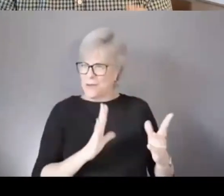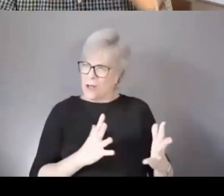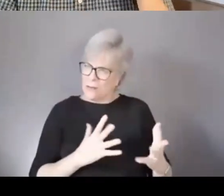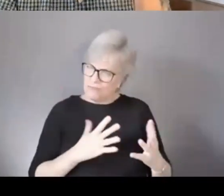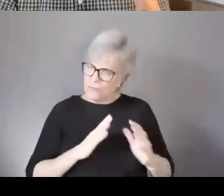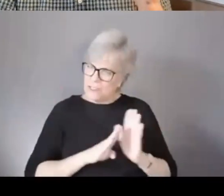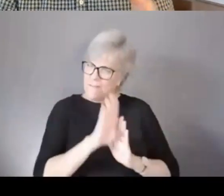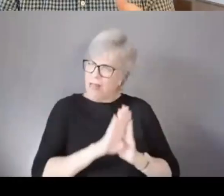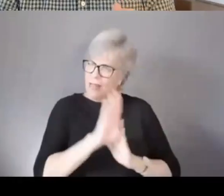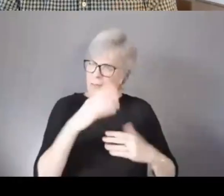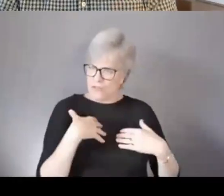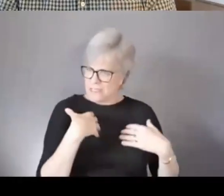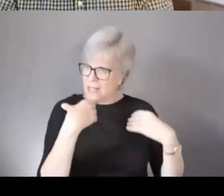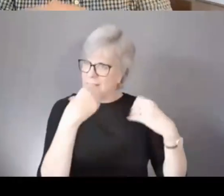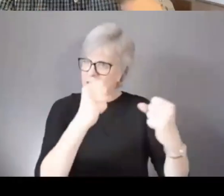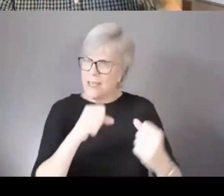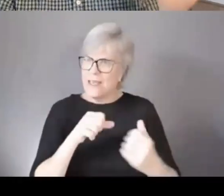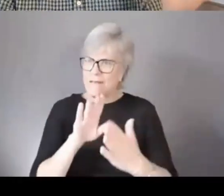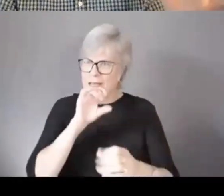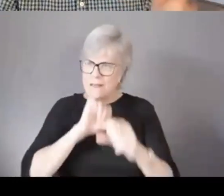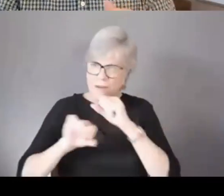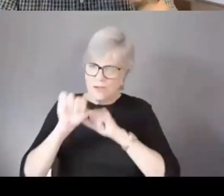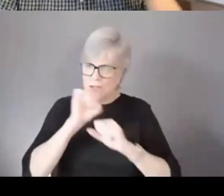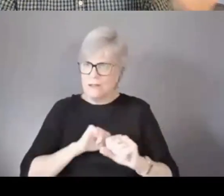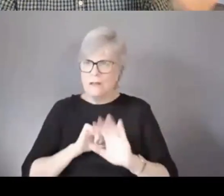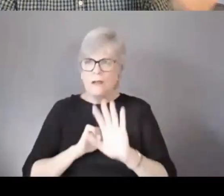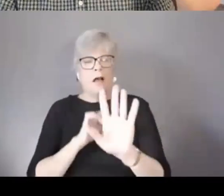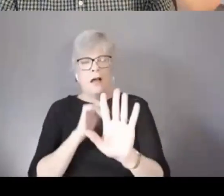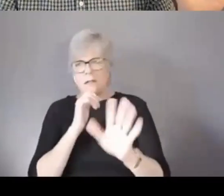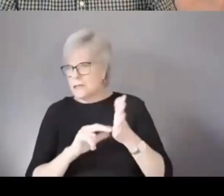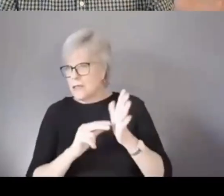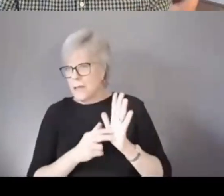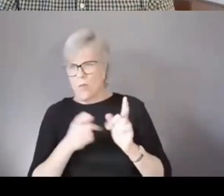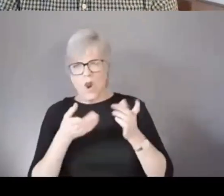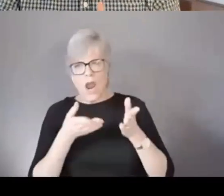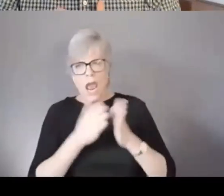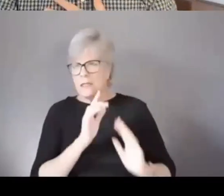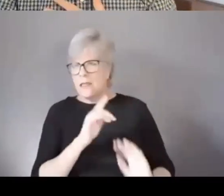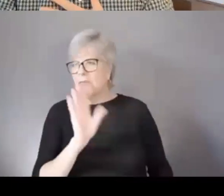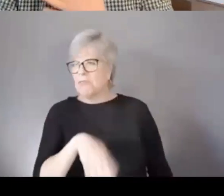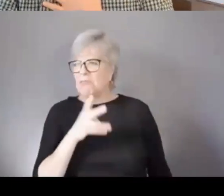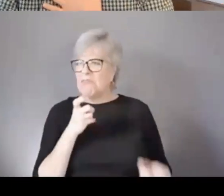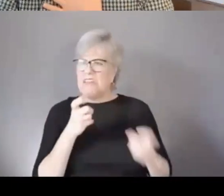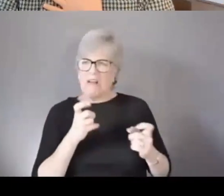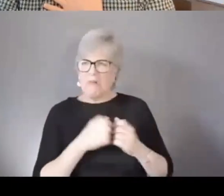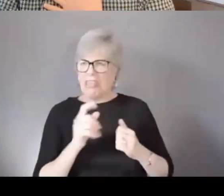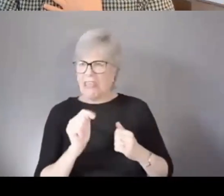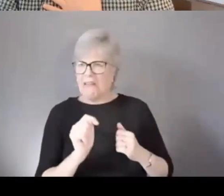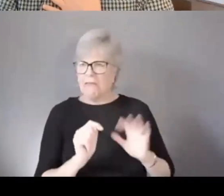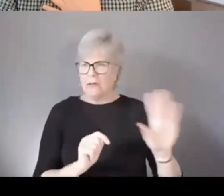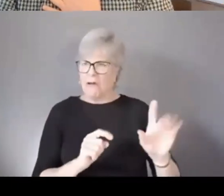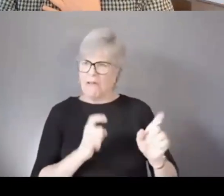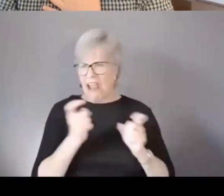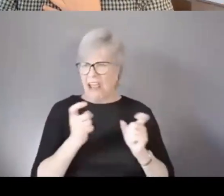adversity. Now, that doesn't mean we're asking the young person to just deal or just handle the situation, but it means that they're more likely to